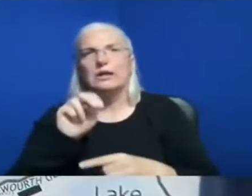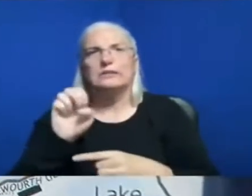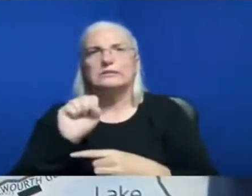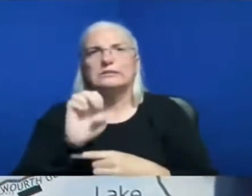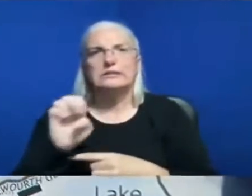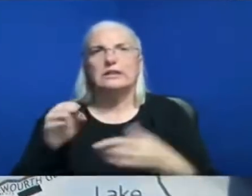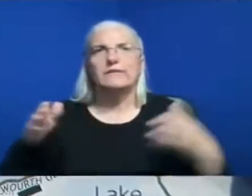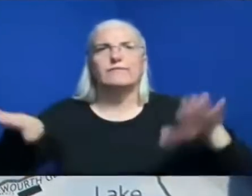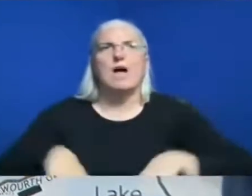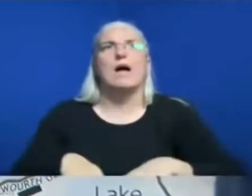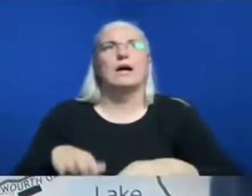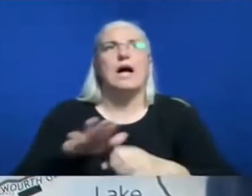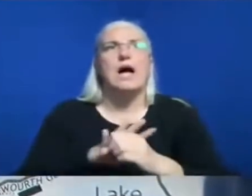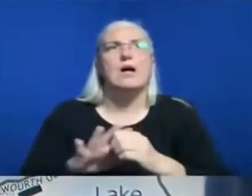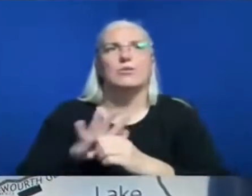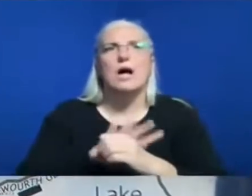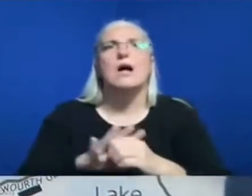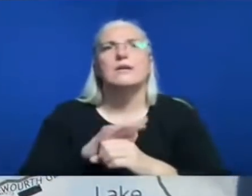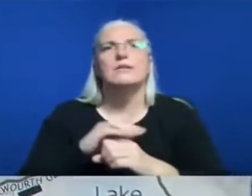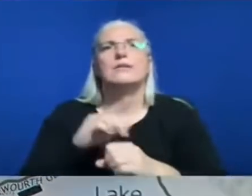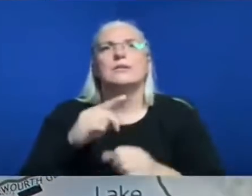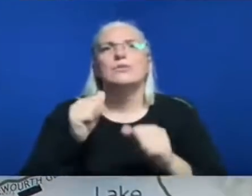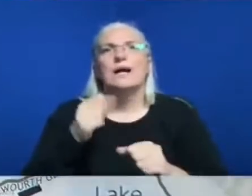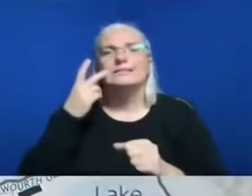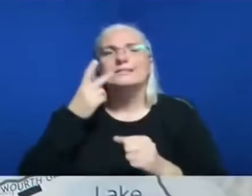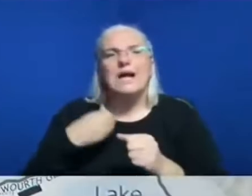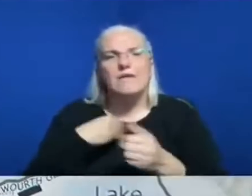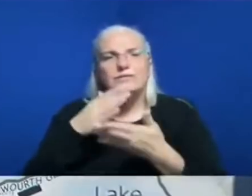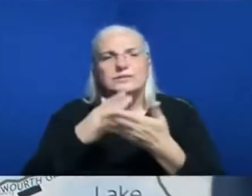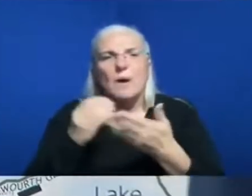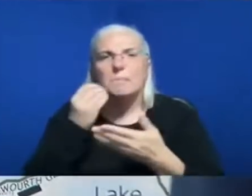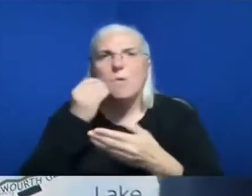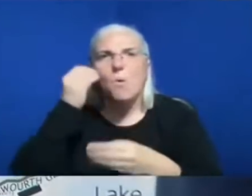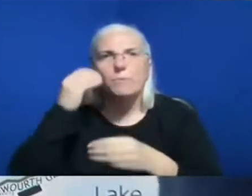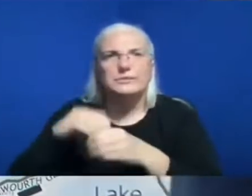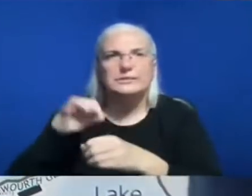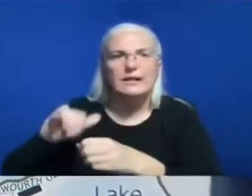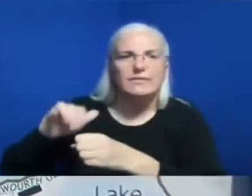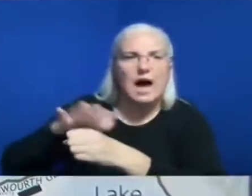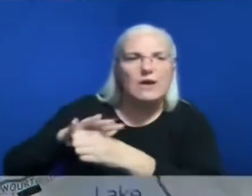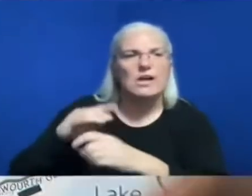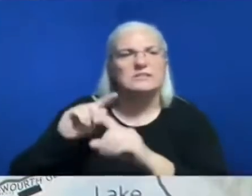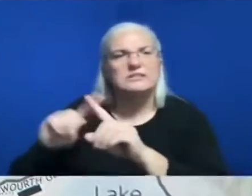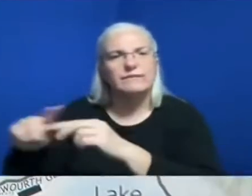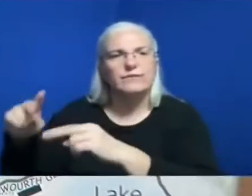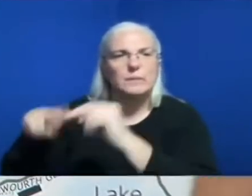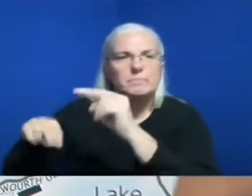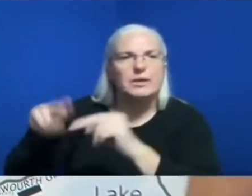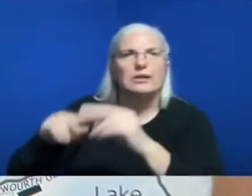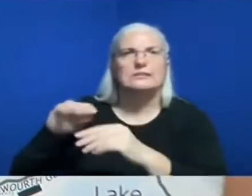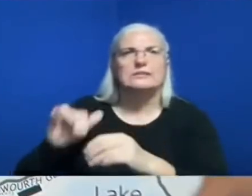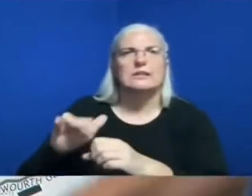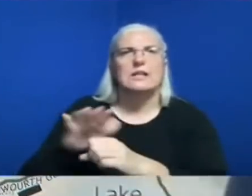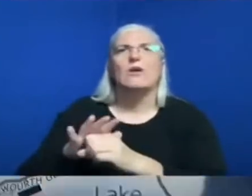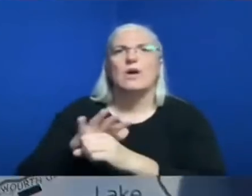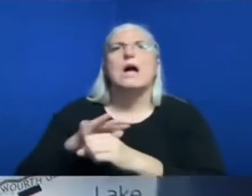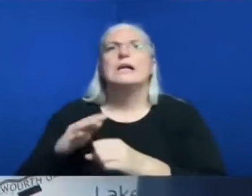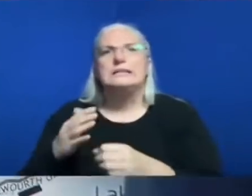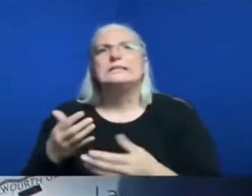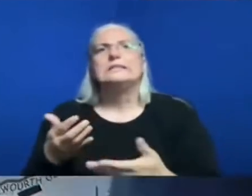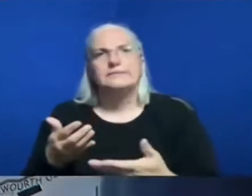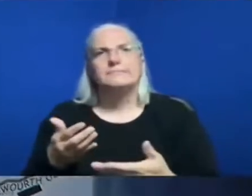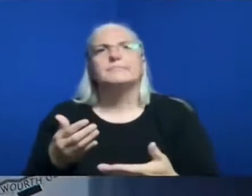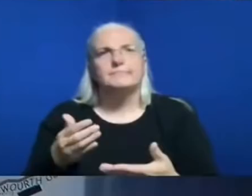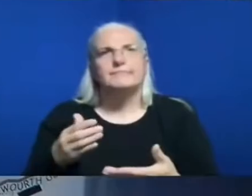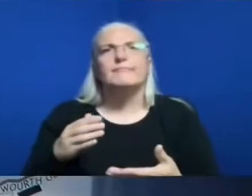residential structures that are in here, outbuildings, improvements, everything that has been done in here continues to have a high presence of our resources in there to protect